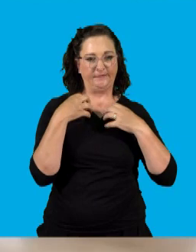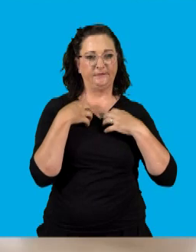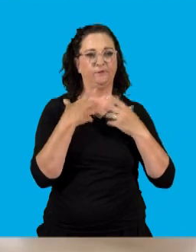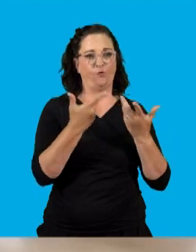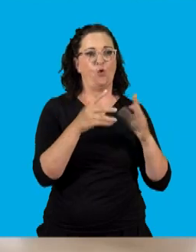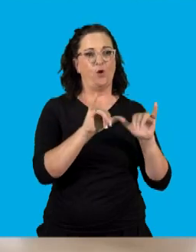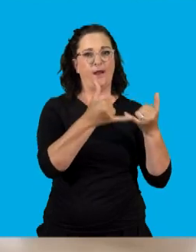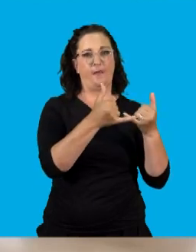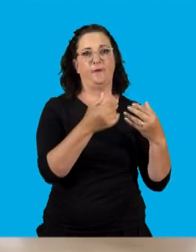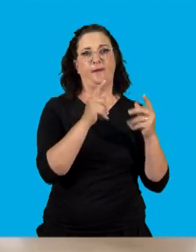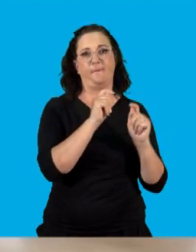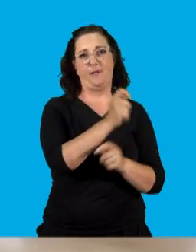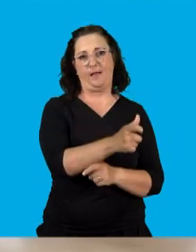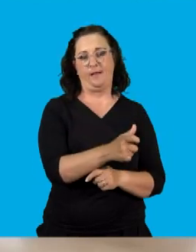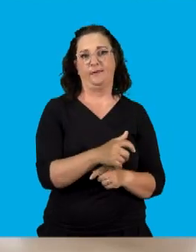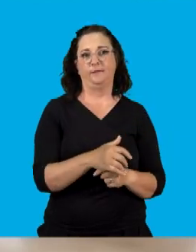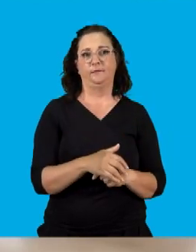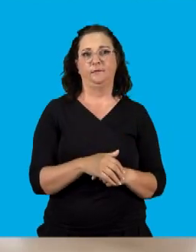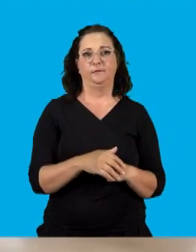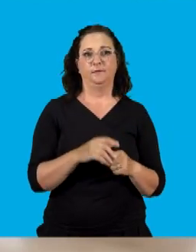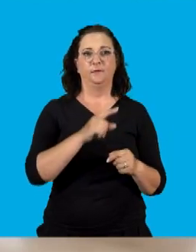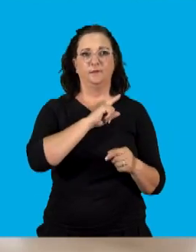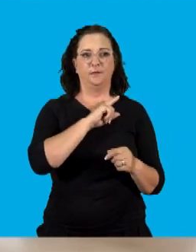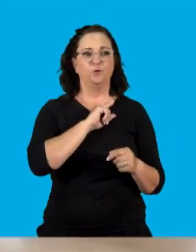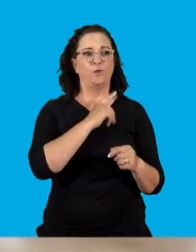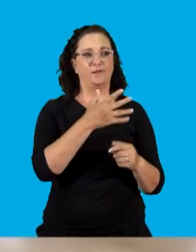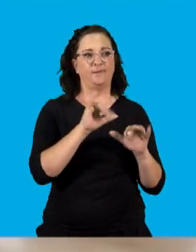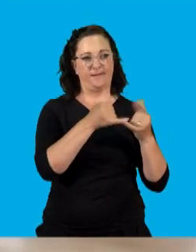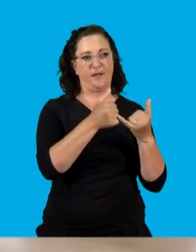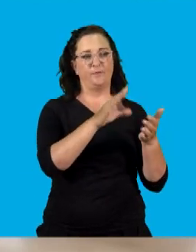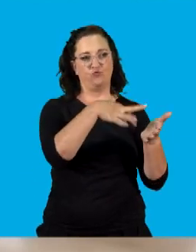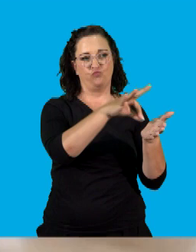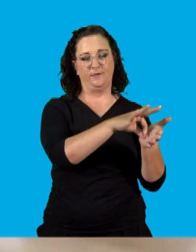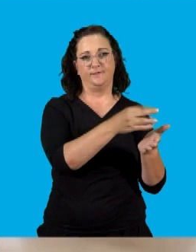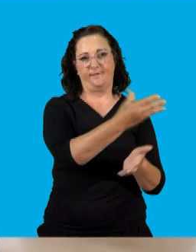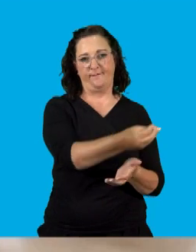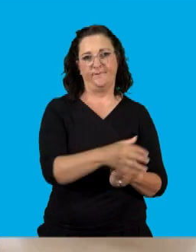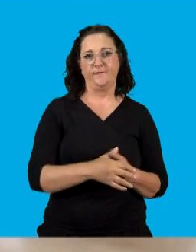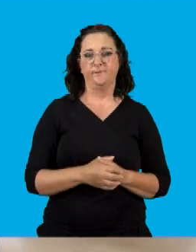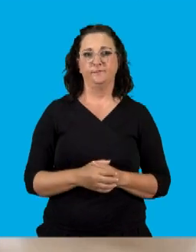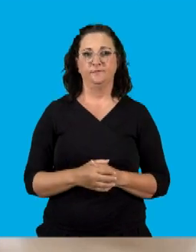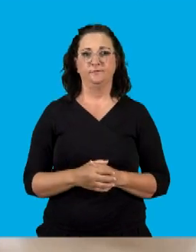rather with the name of the company, because the company is registered.